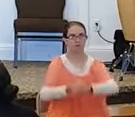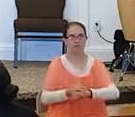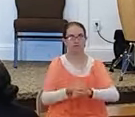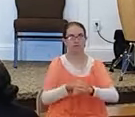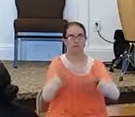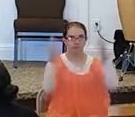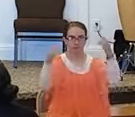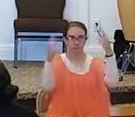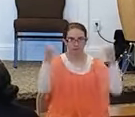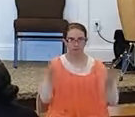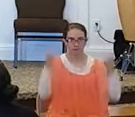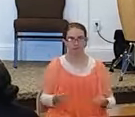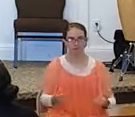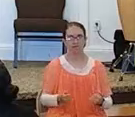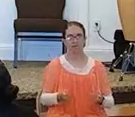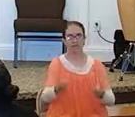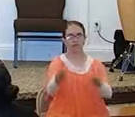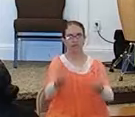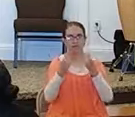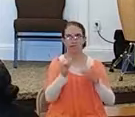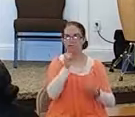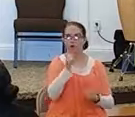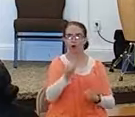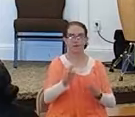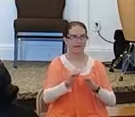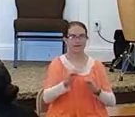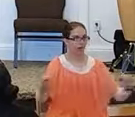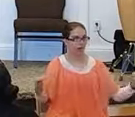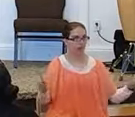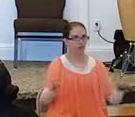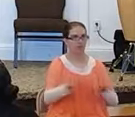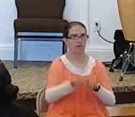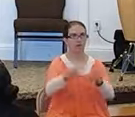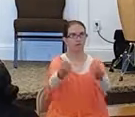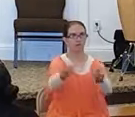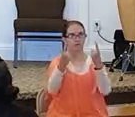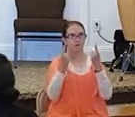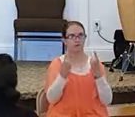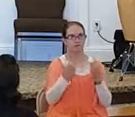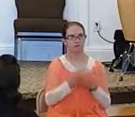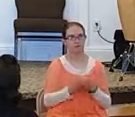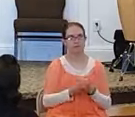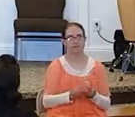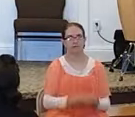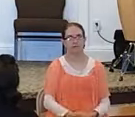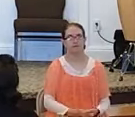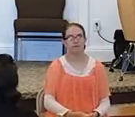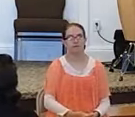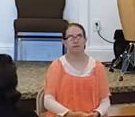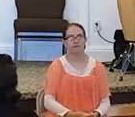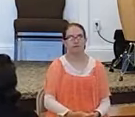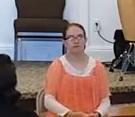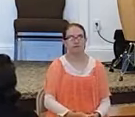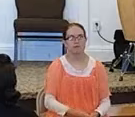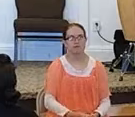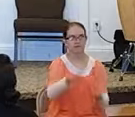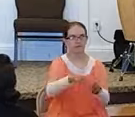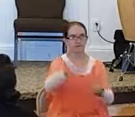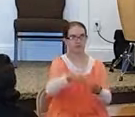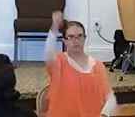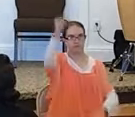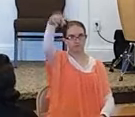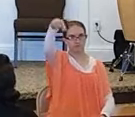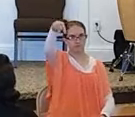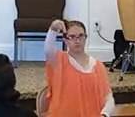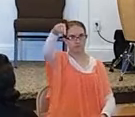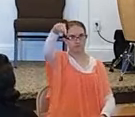what's happening right now, but the things that are coming. This is not nothing compared to what's coming. Hallelujah. This is a drop in the bucket